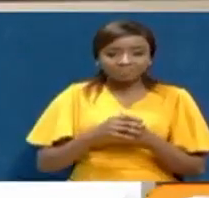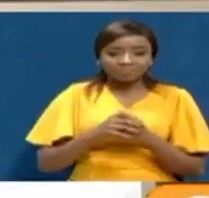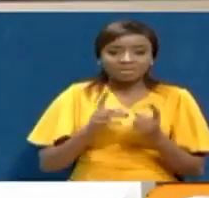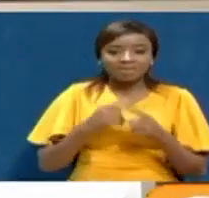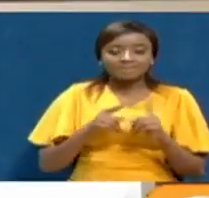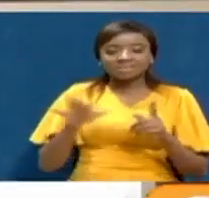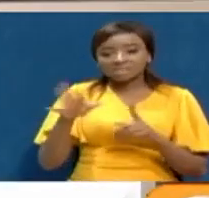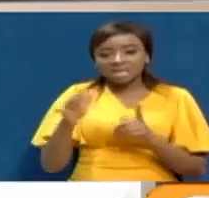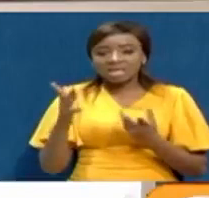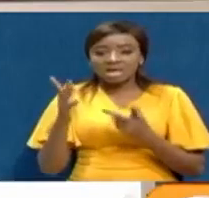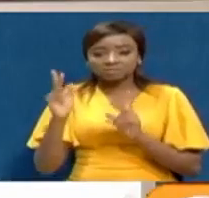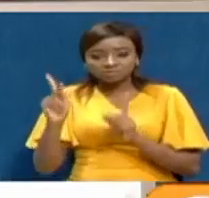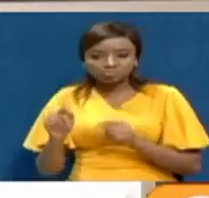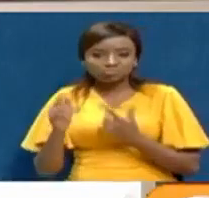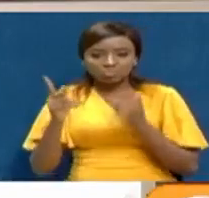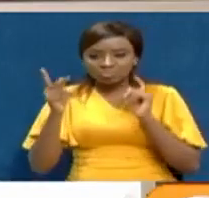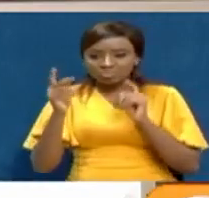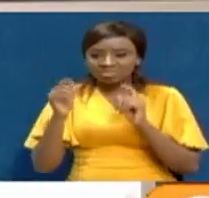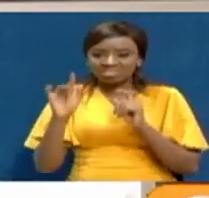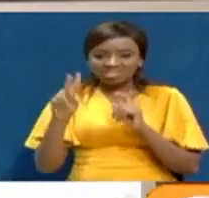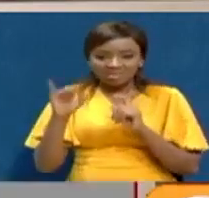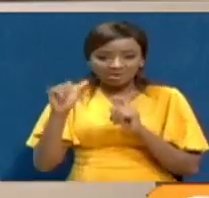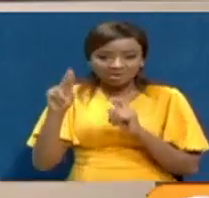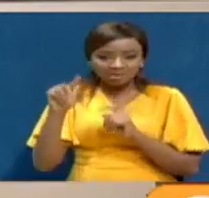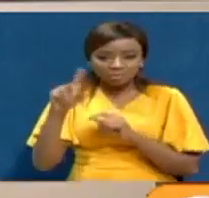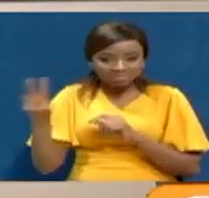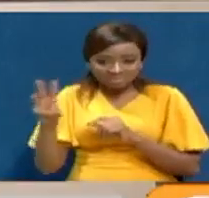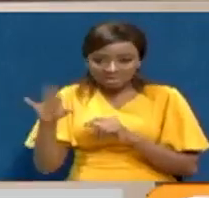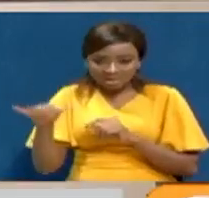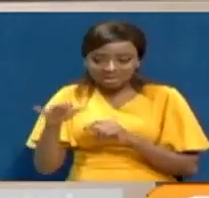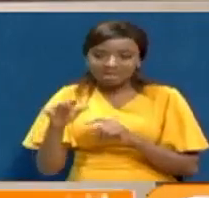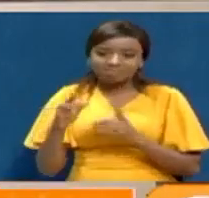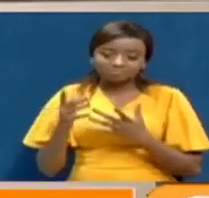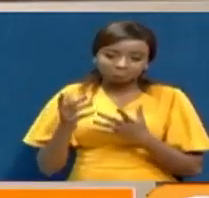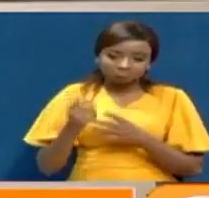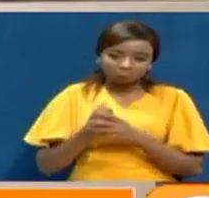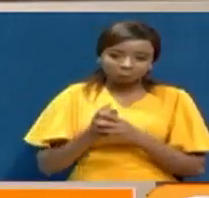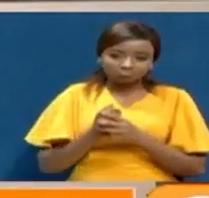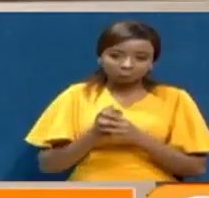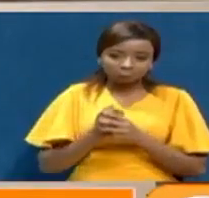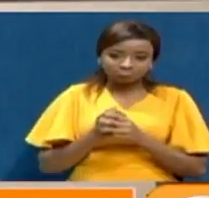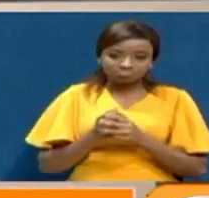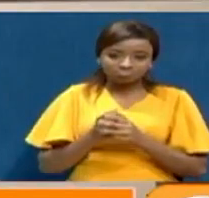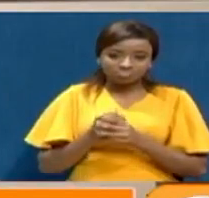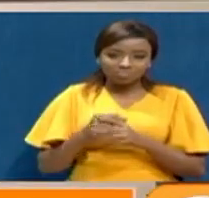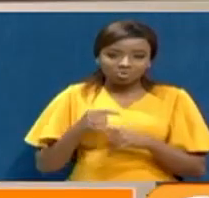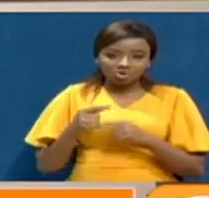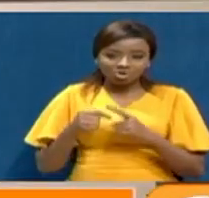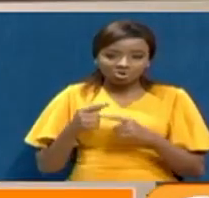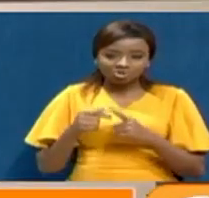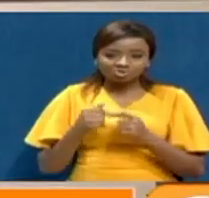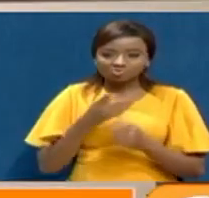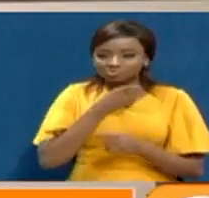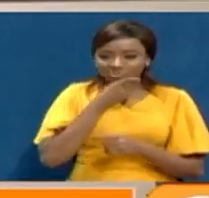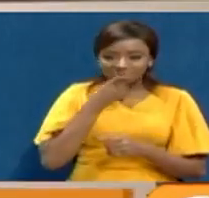Western is what are going to continue to receive rainfall, but the rest are expected to continue to be dry and to be